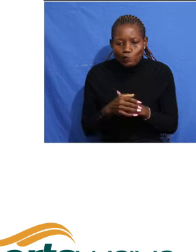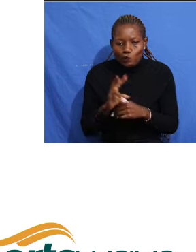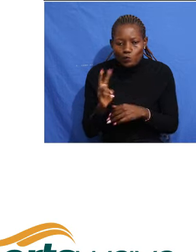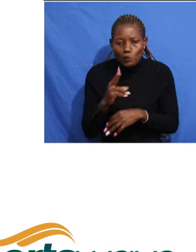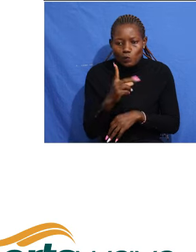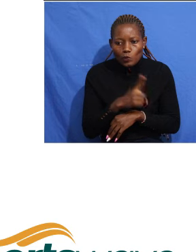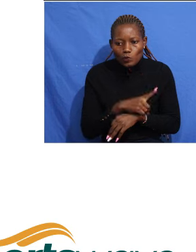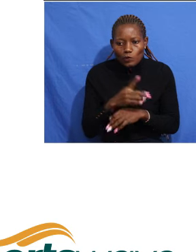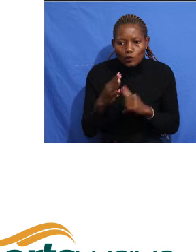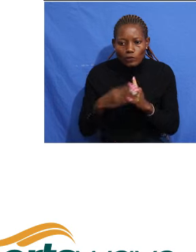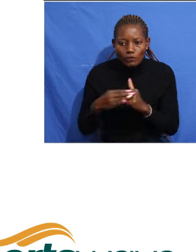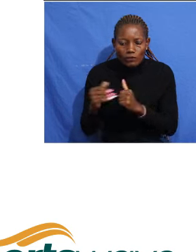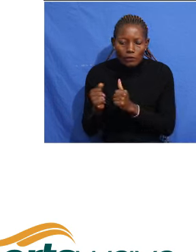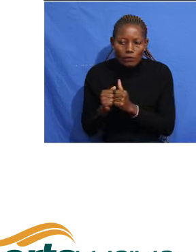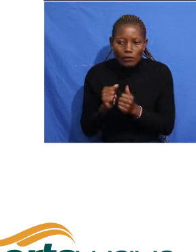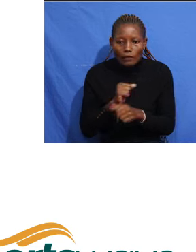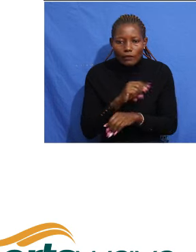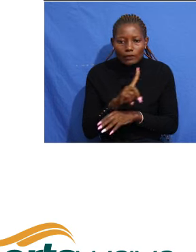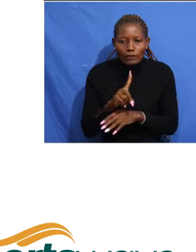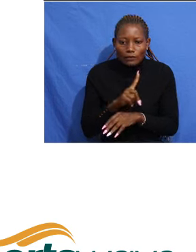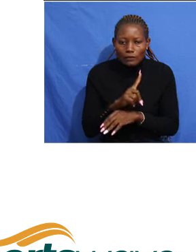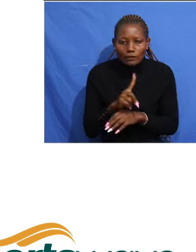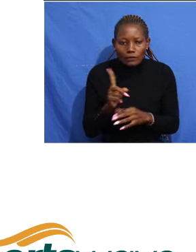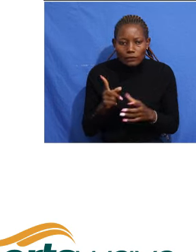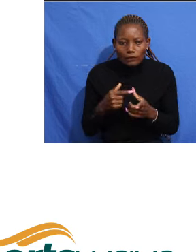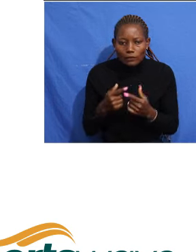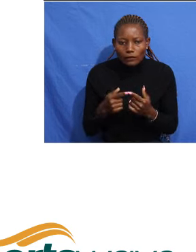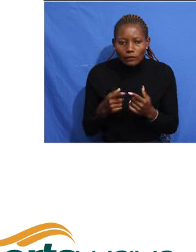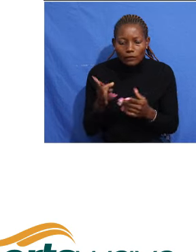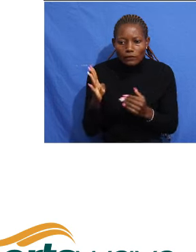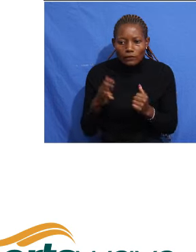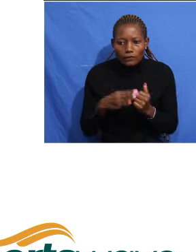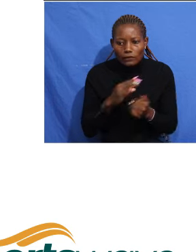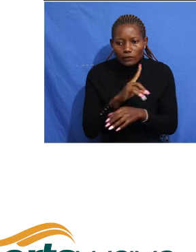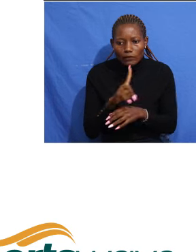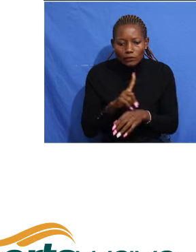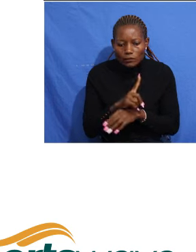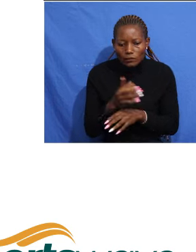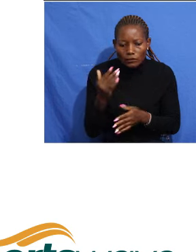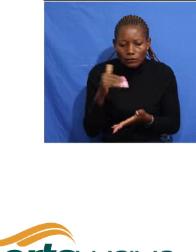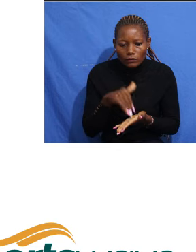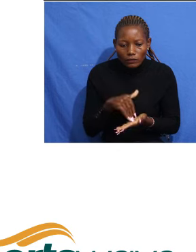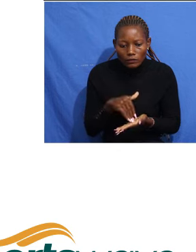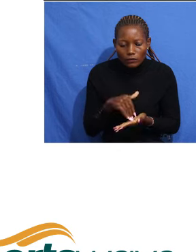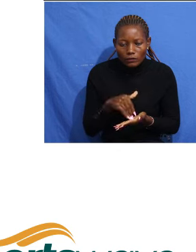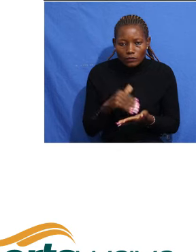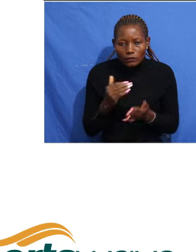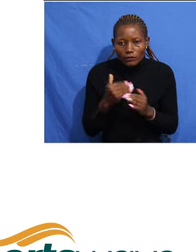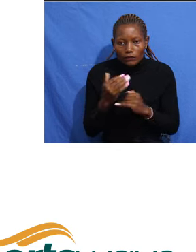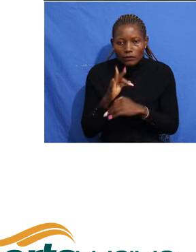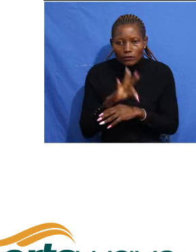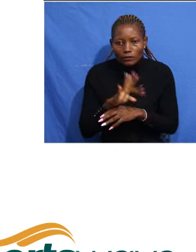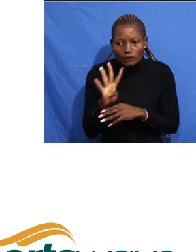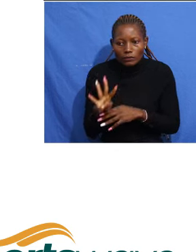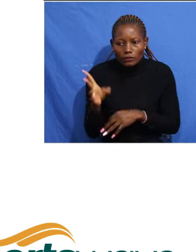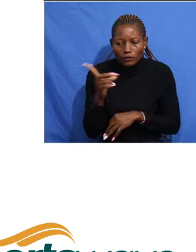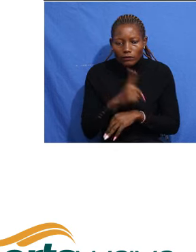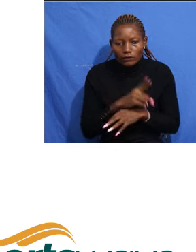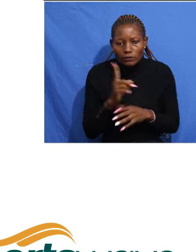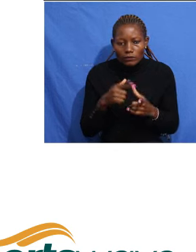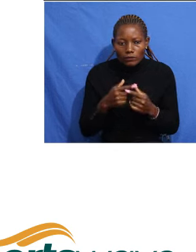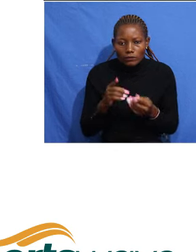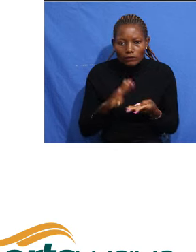around 10 hours, around 9 hours again for third days. And after 3 or 4 days, it